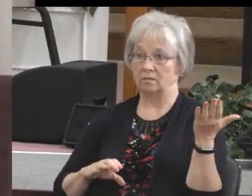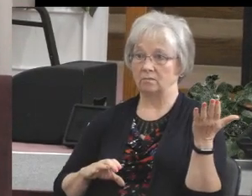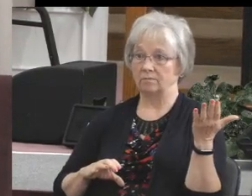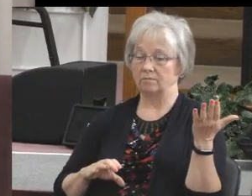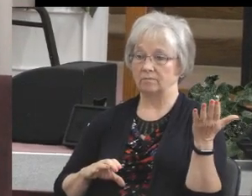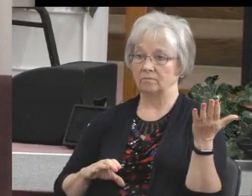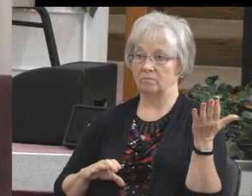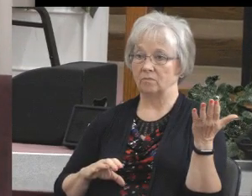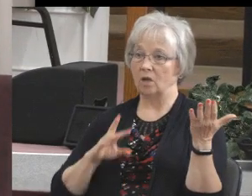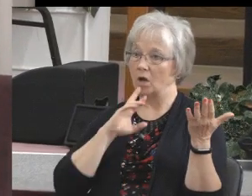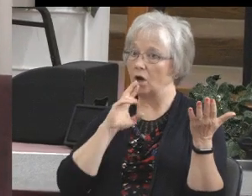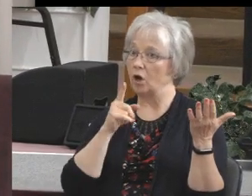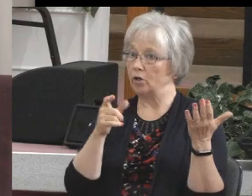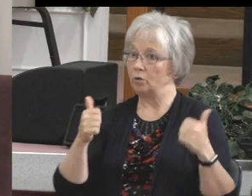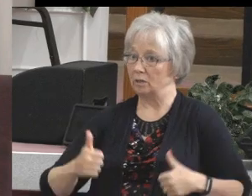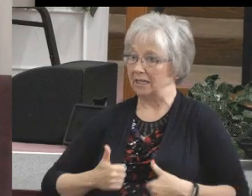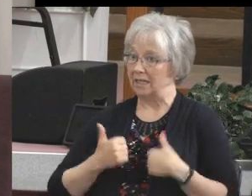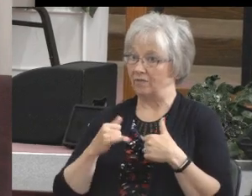And are you living it?